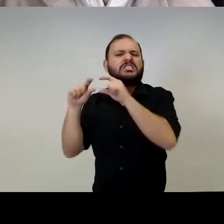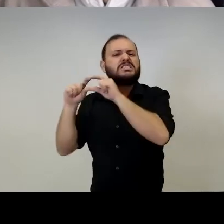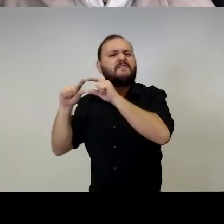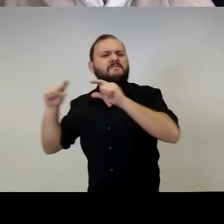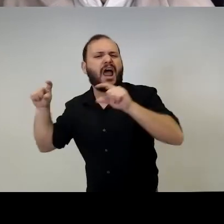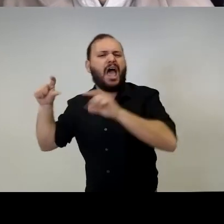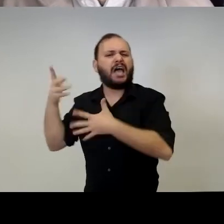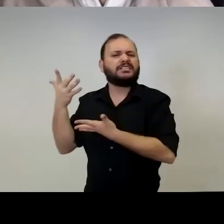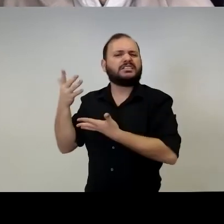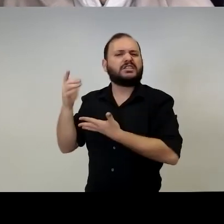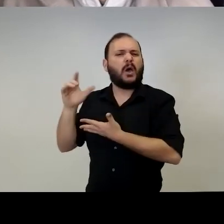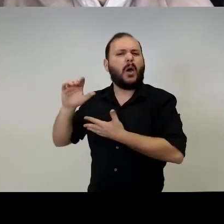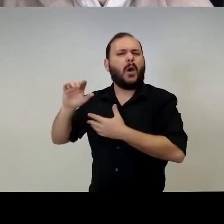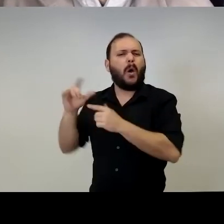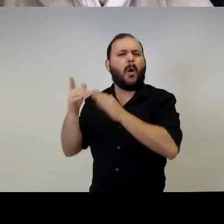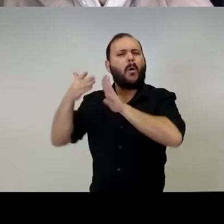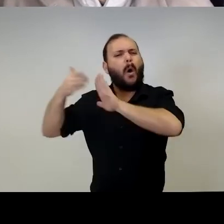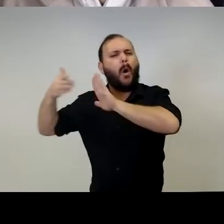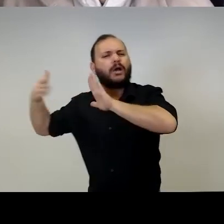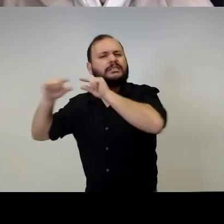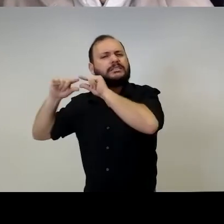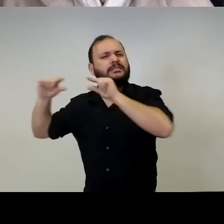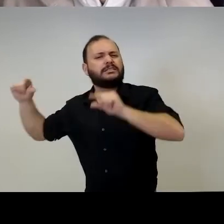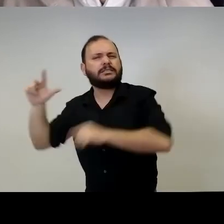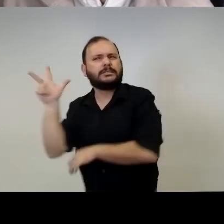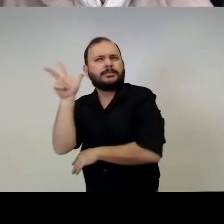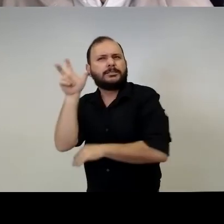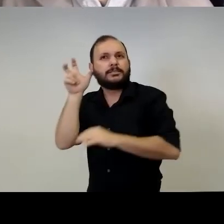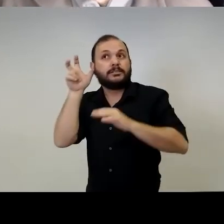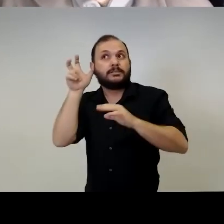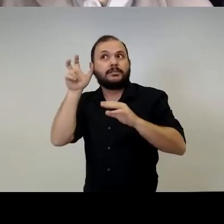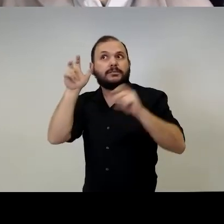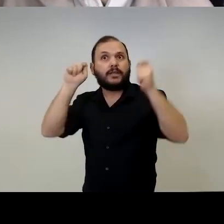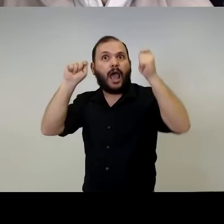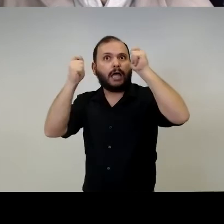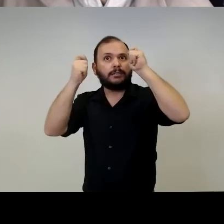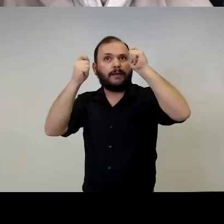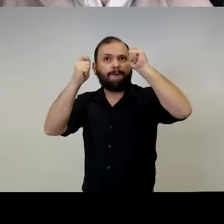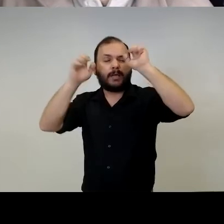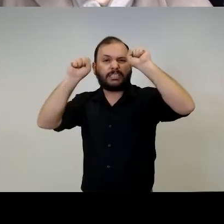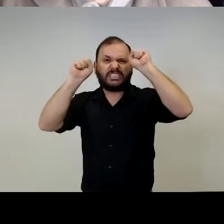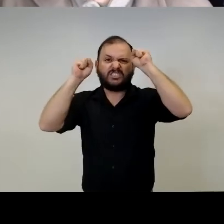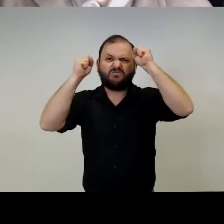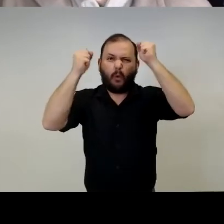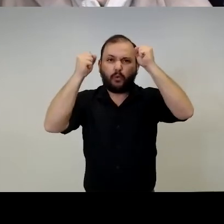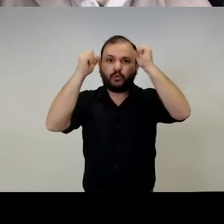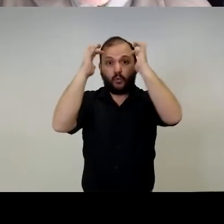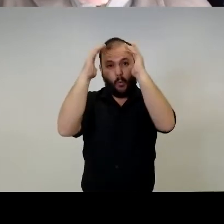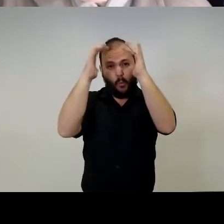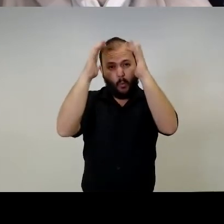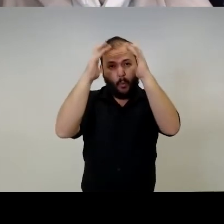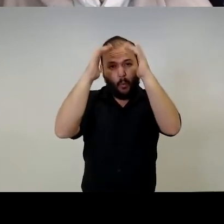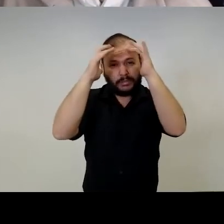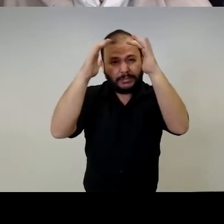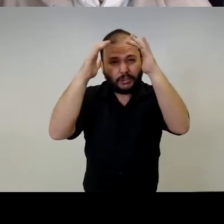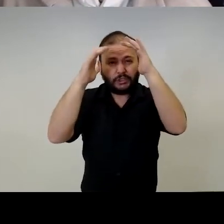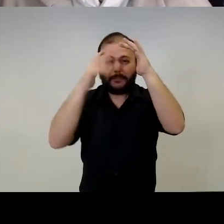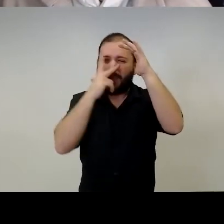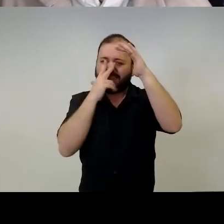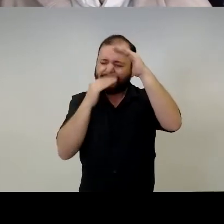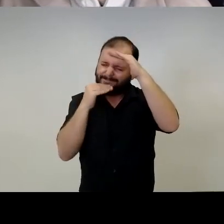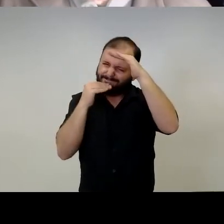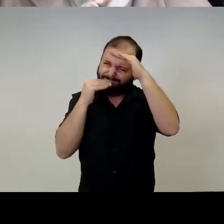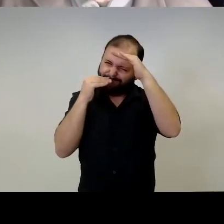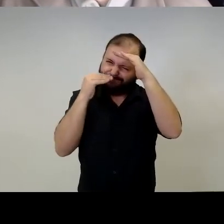sentences, the effort required to render all the information is close to your maximum capacity